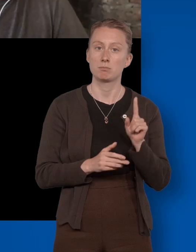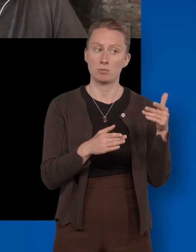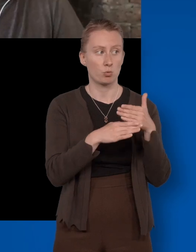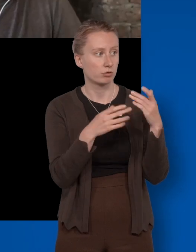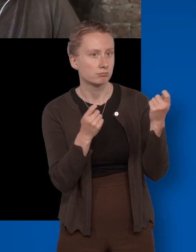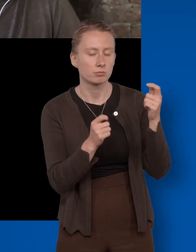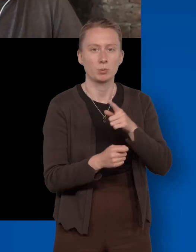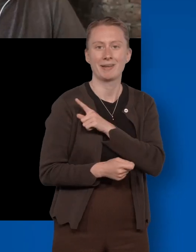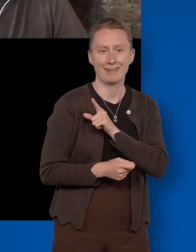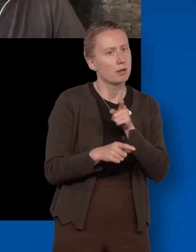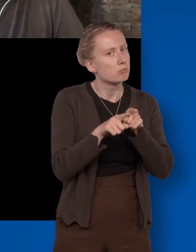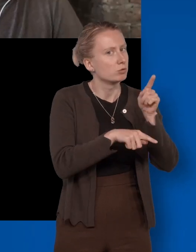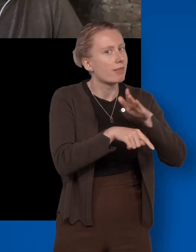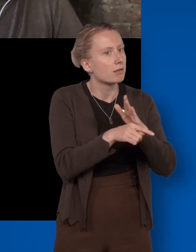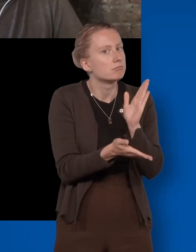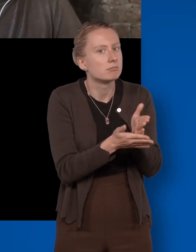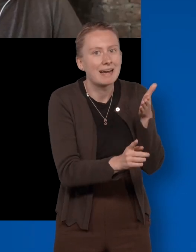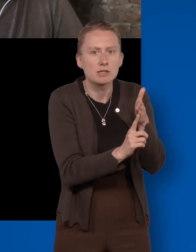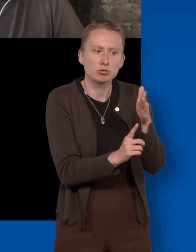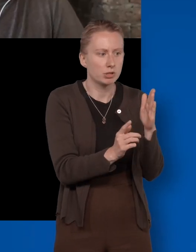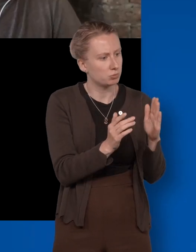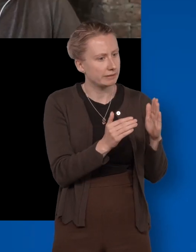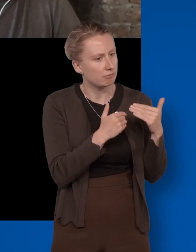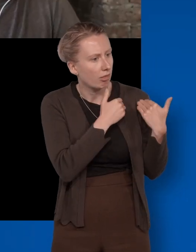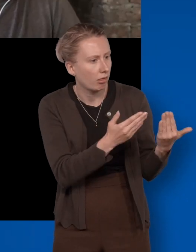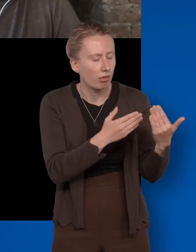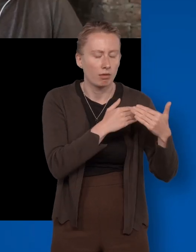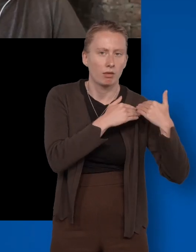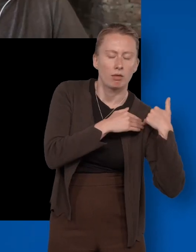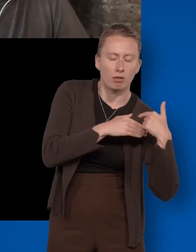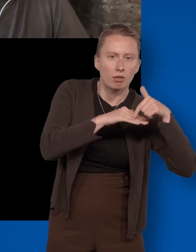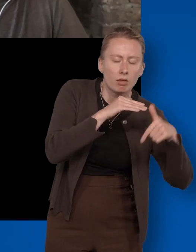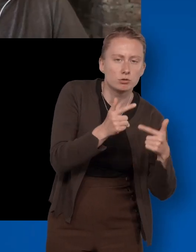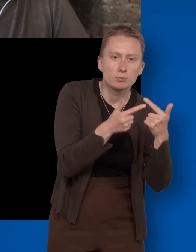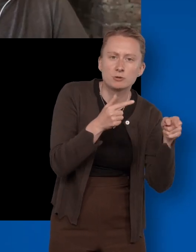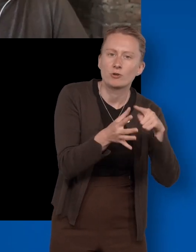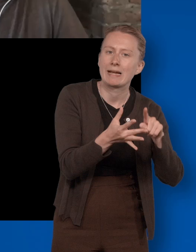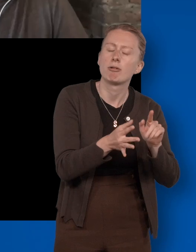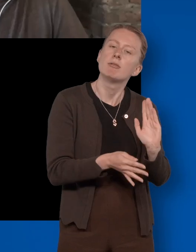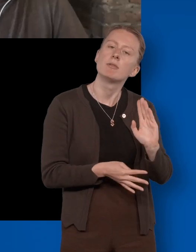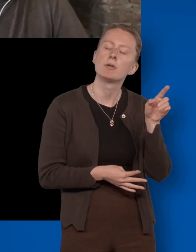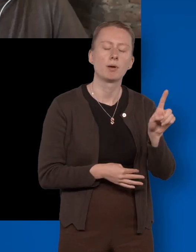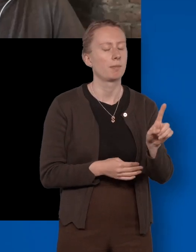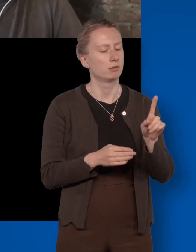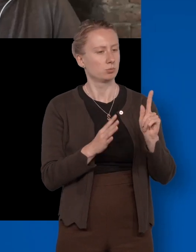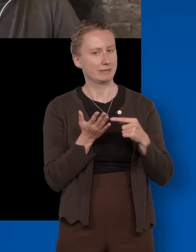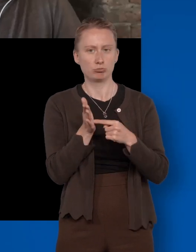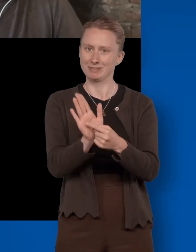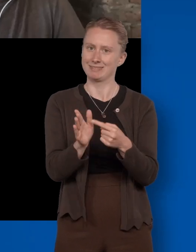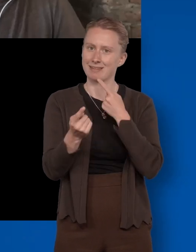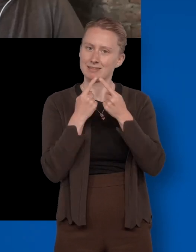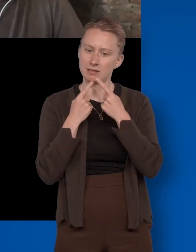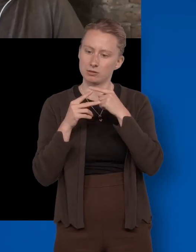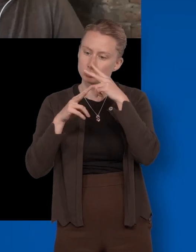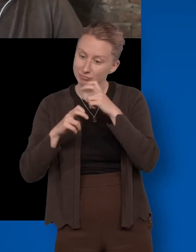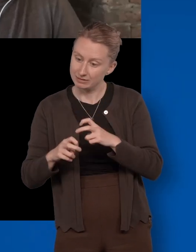reason why it works is because it's largely accurate and we're not asking too much of the AI, really. But then, of course, as I said, we're presenting the